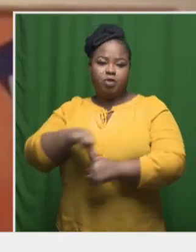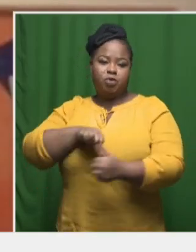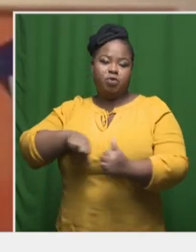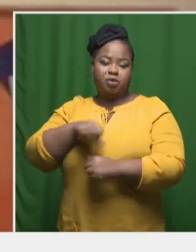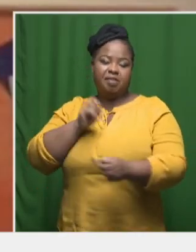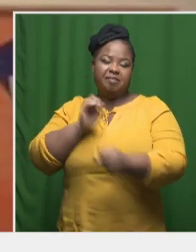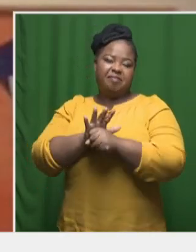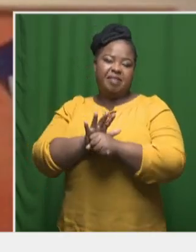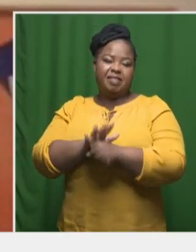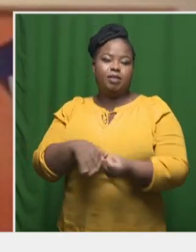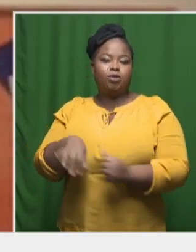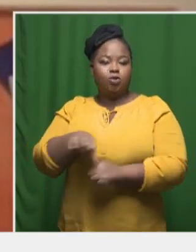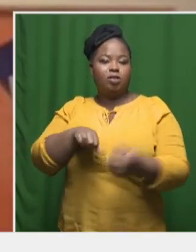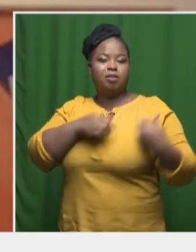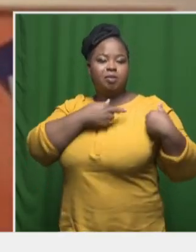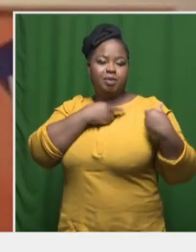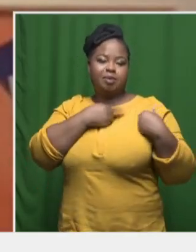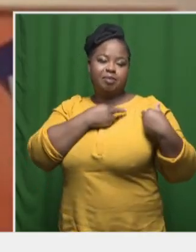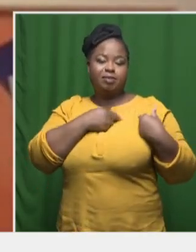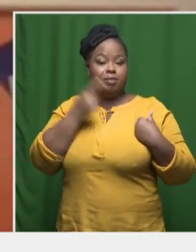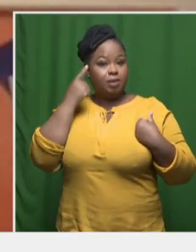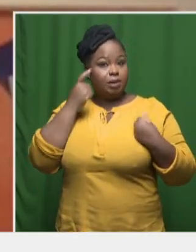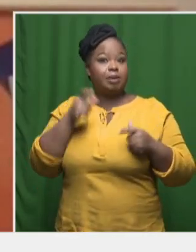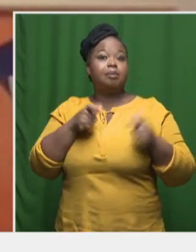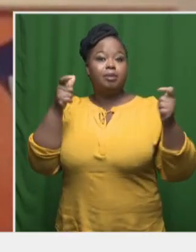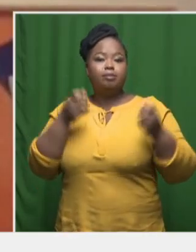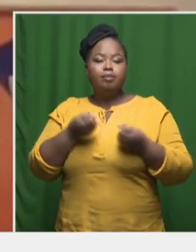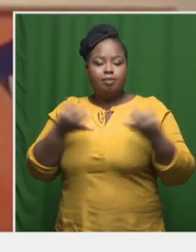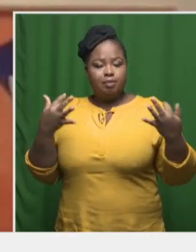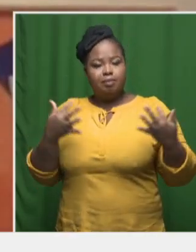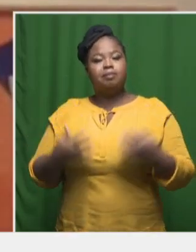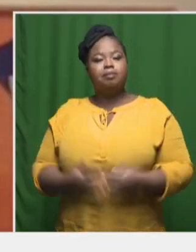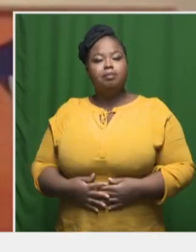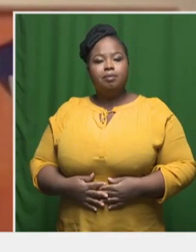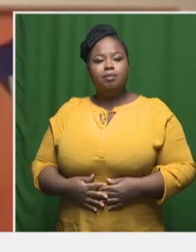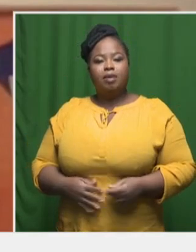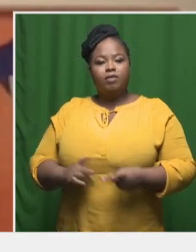impact, social responsibility, I would say, is a big trend in design.